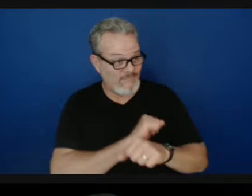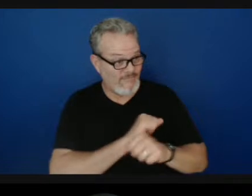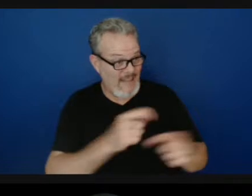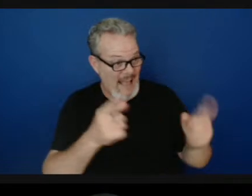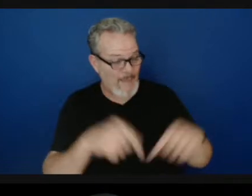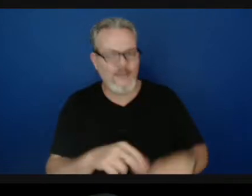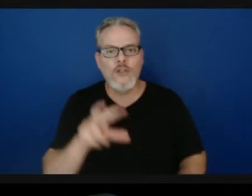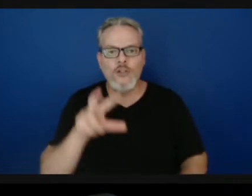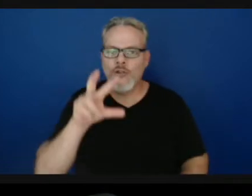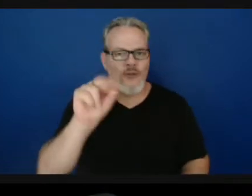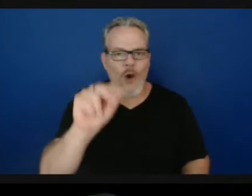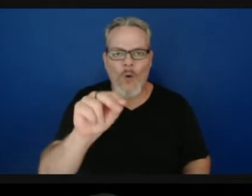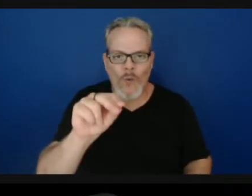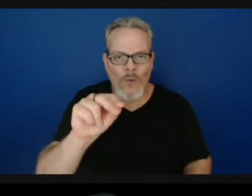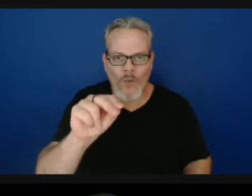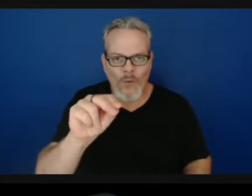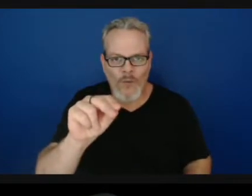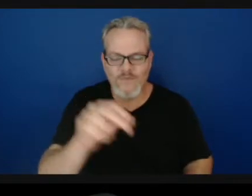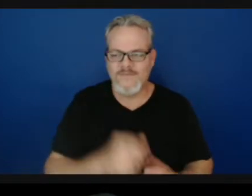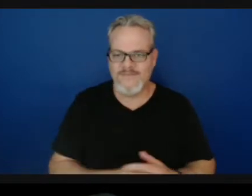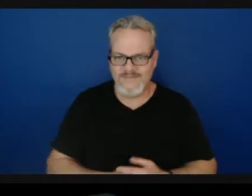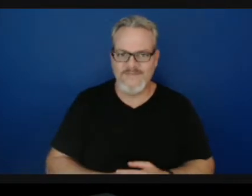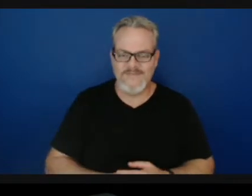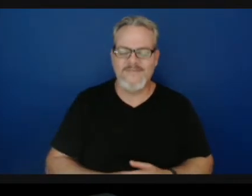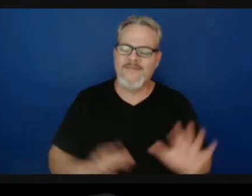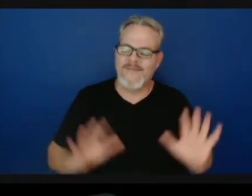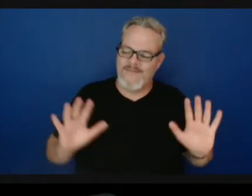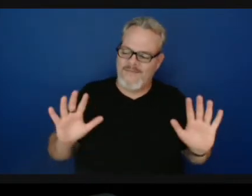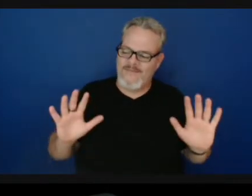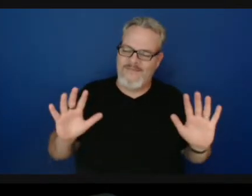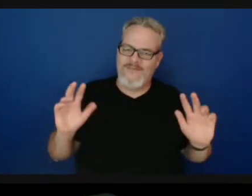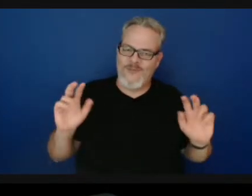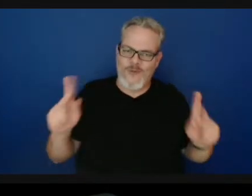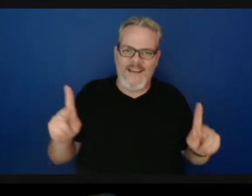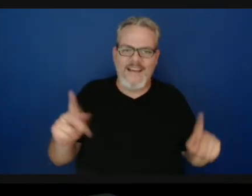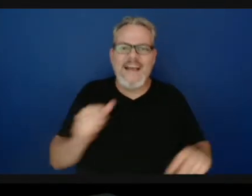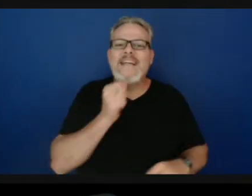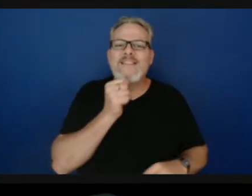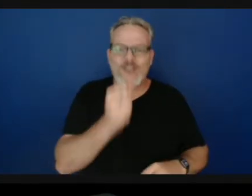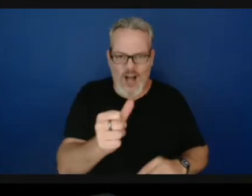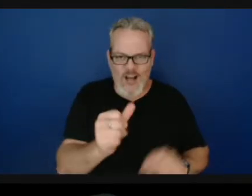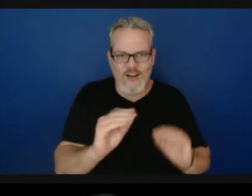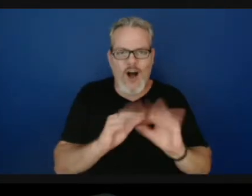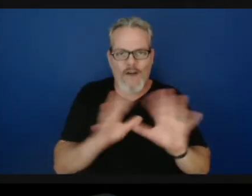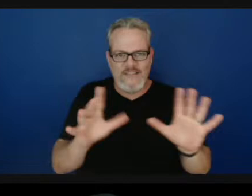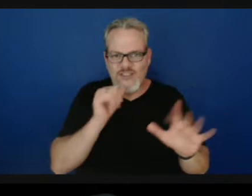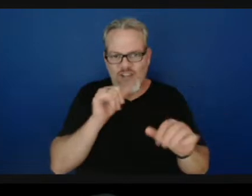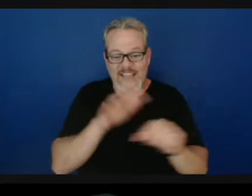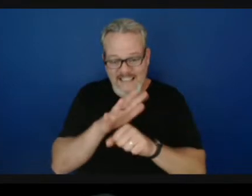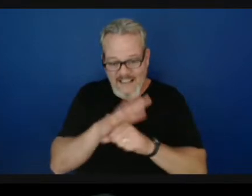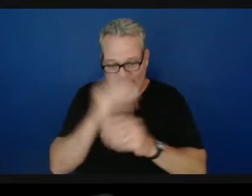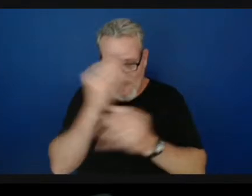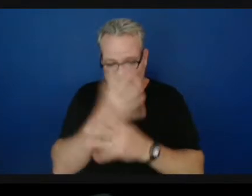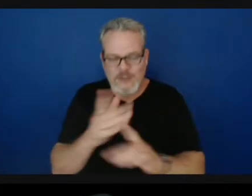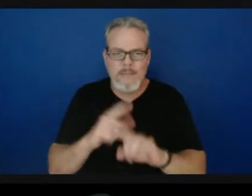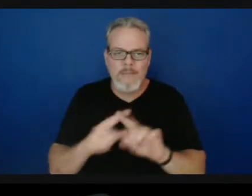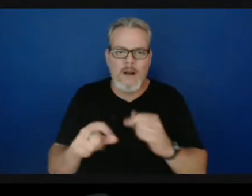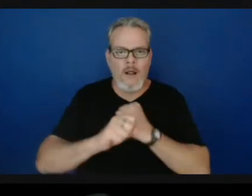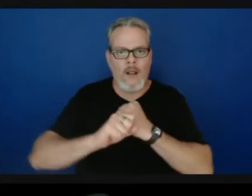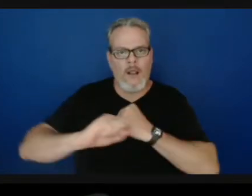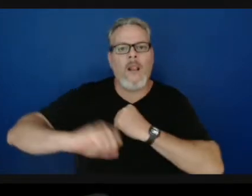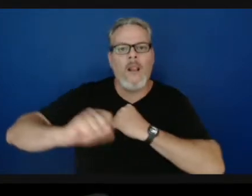but yeah, that's kind of yeah. I wanted to go beyond that, right? USGS is saying it's not imminent, but clearly that's not enough information. So that's why I like